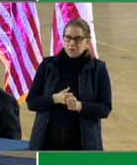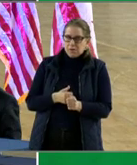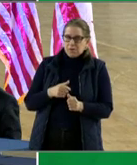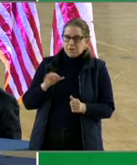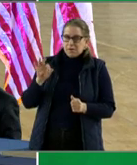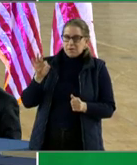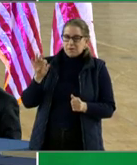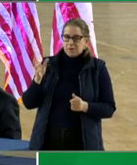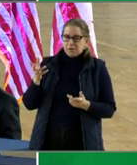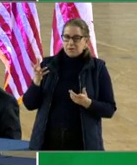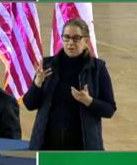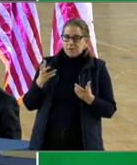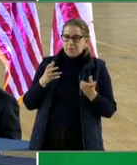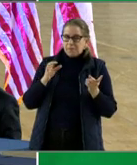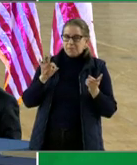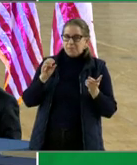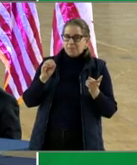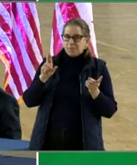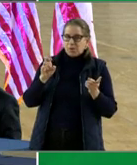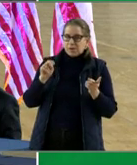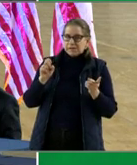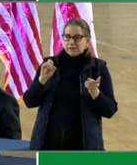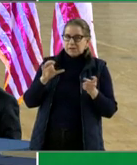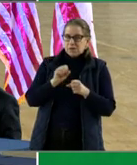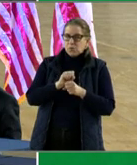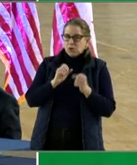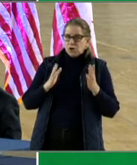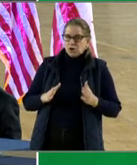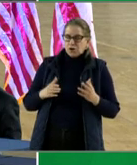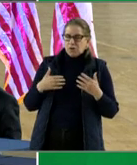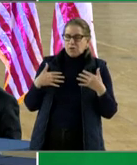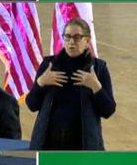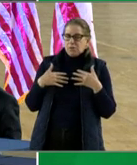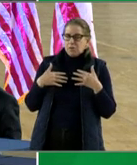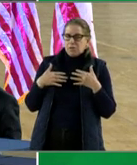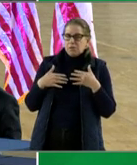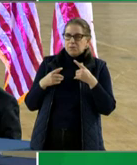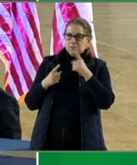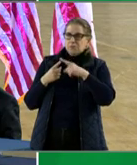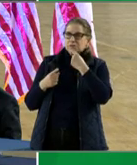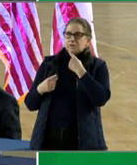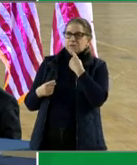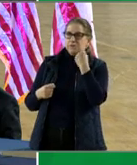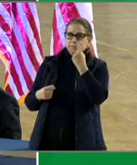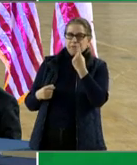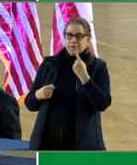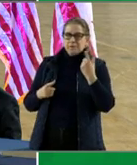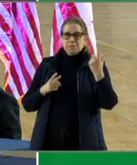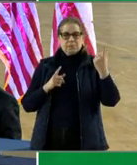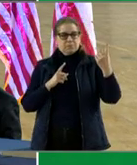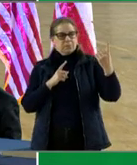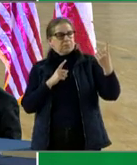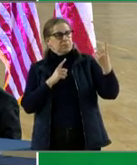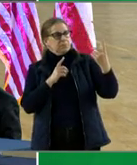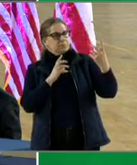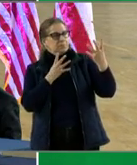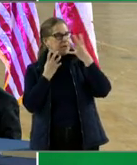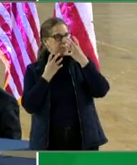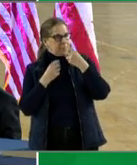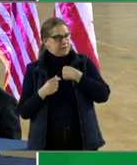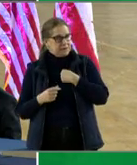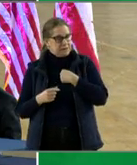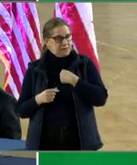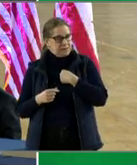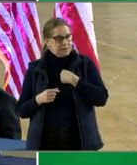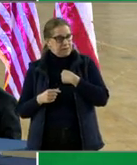that there'll be retribution. So the question is there anybody actually enforcing these distancing rules? Well, if